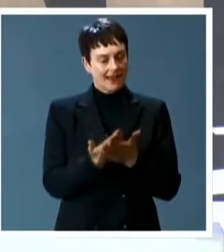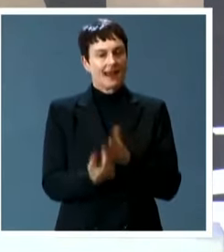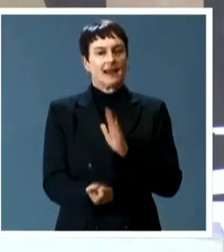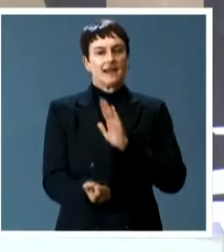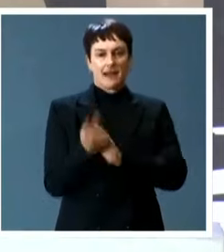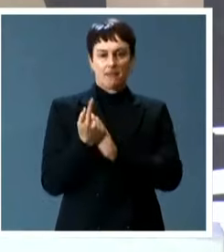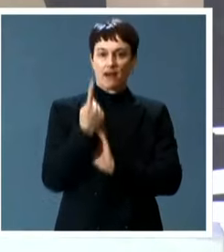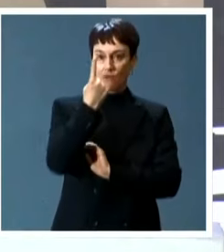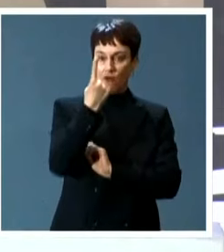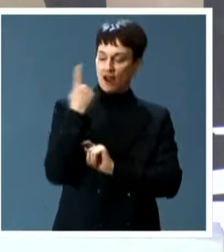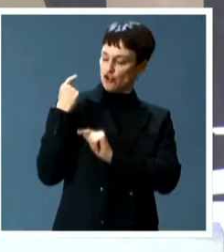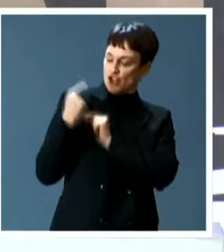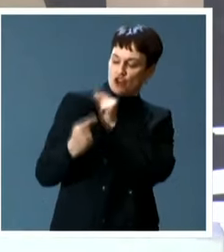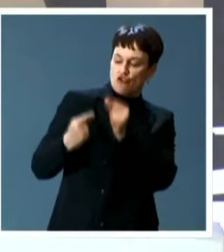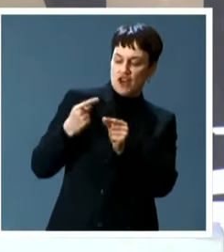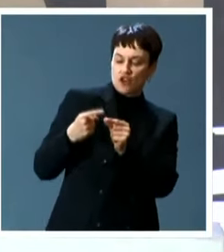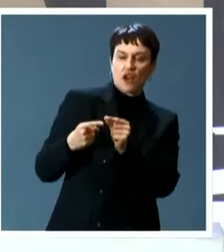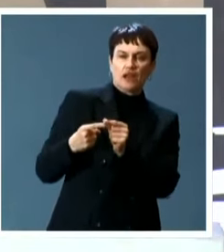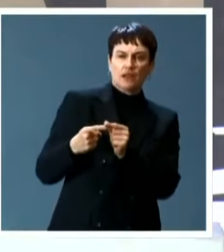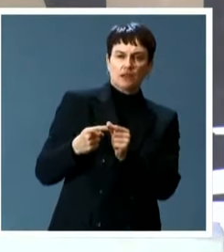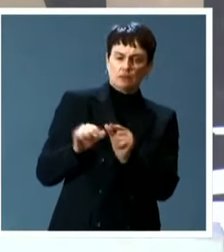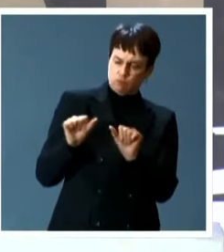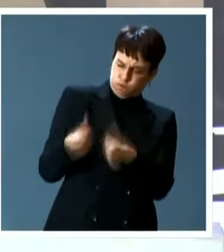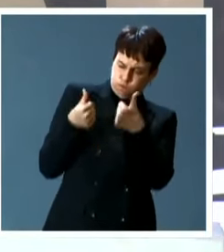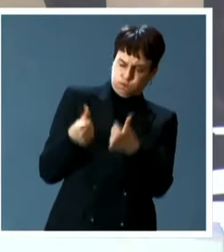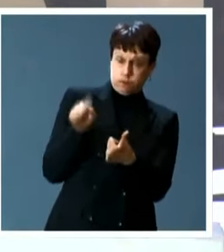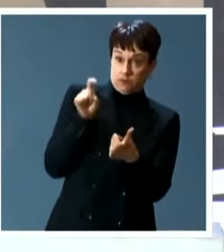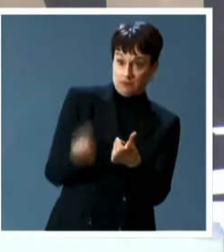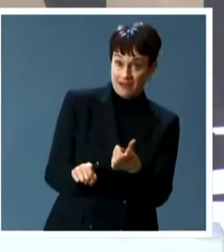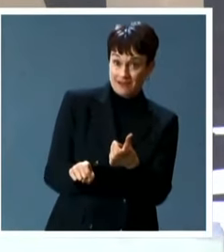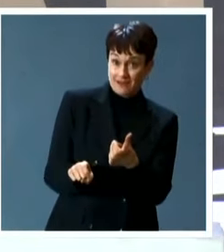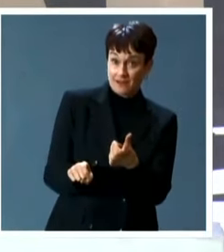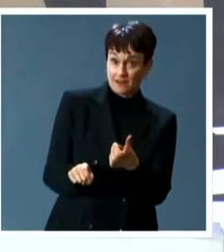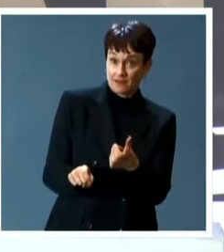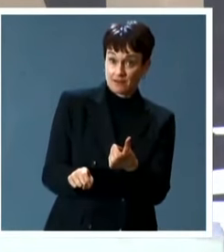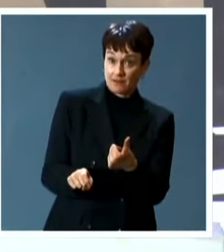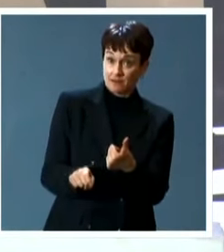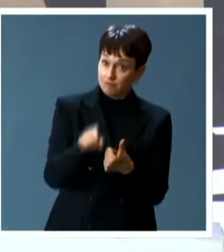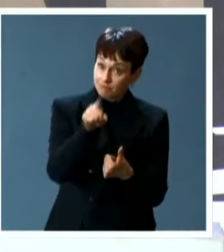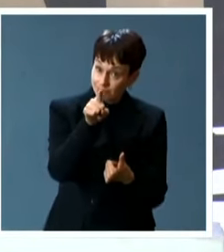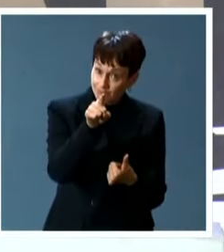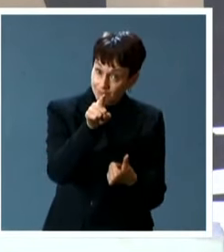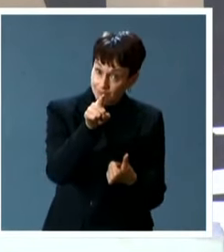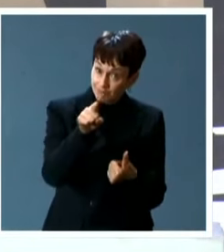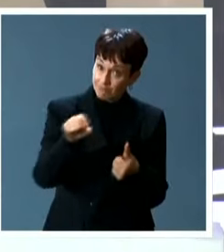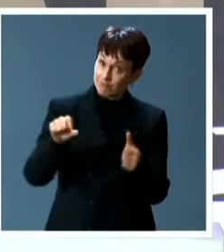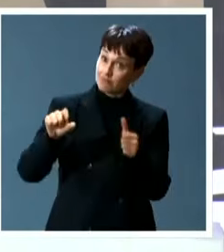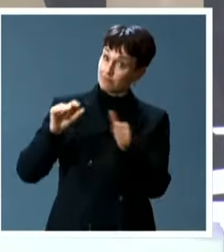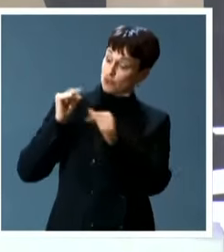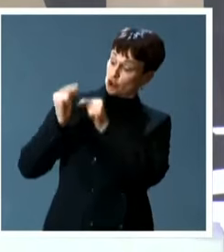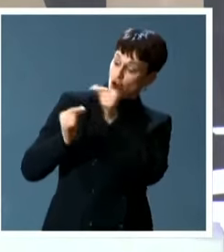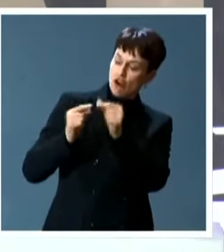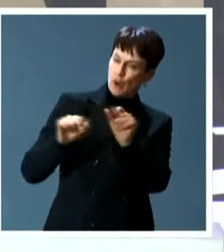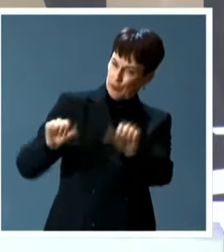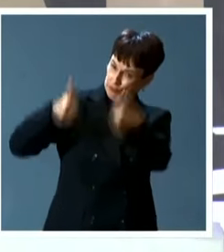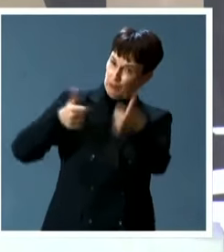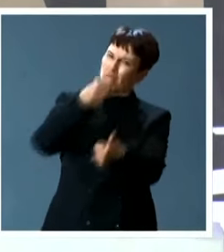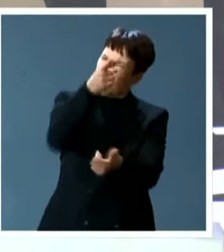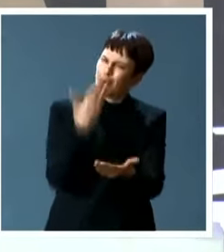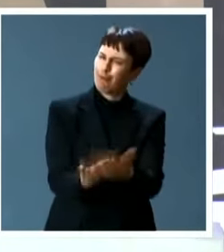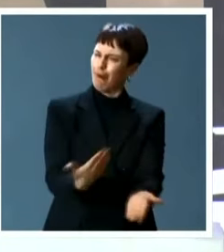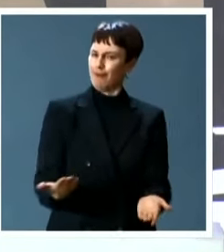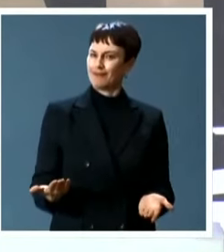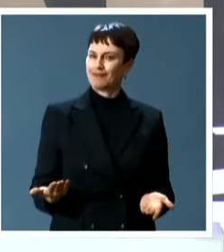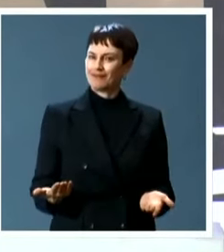a generation to be great. You can be that great generation, he says. We have leaders with